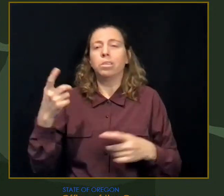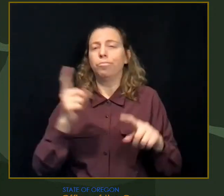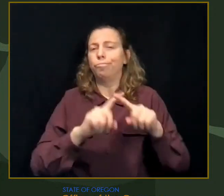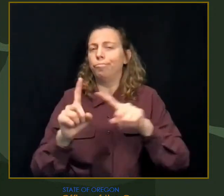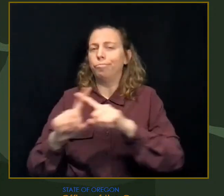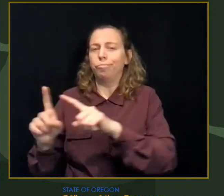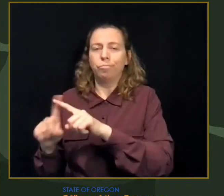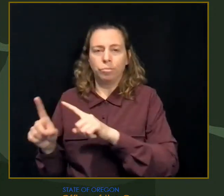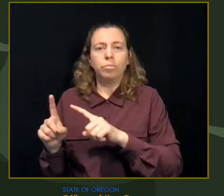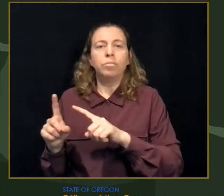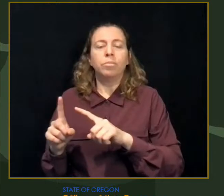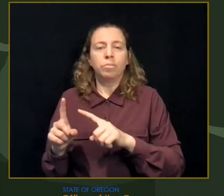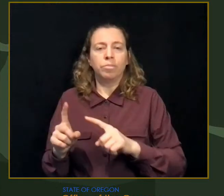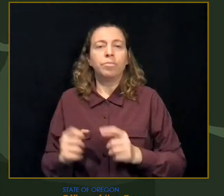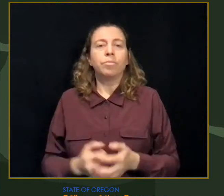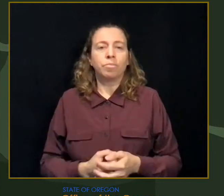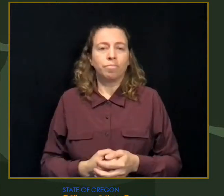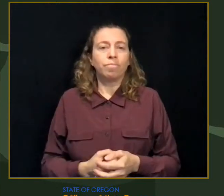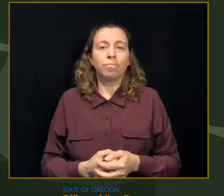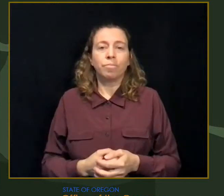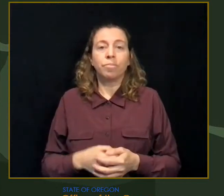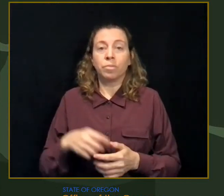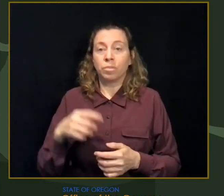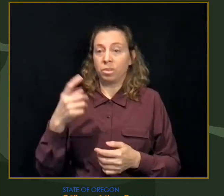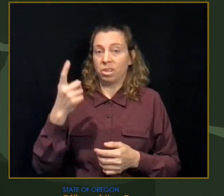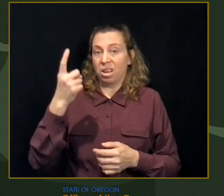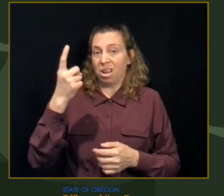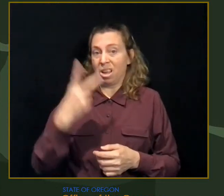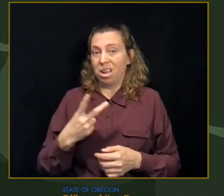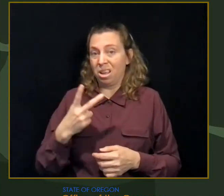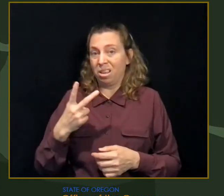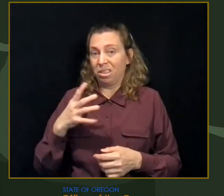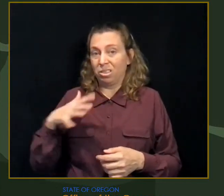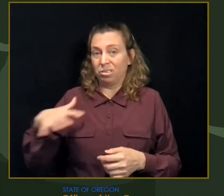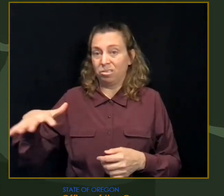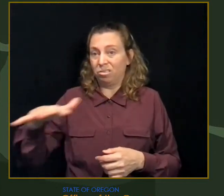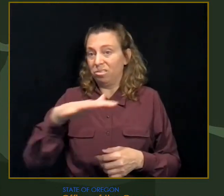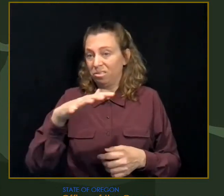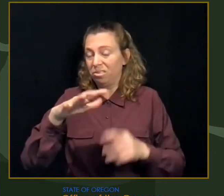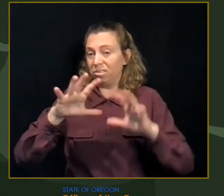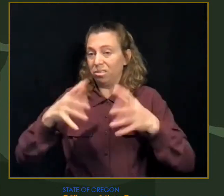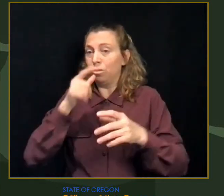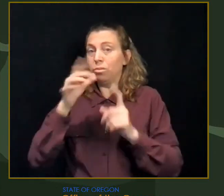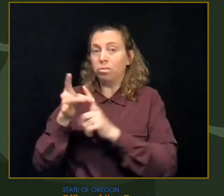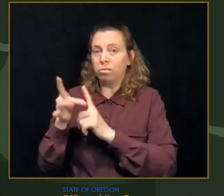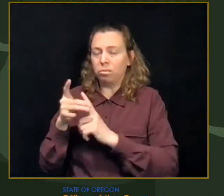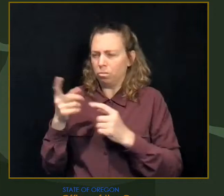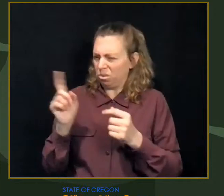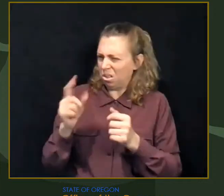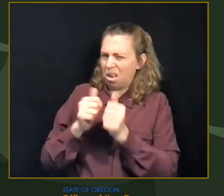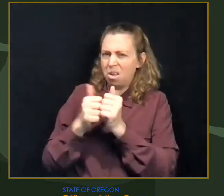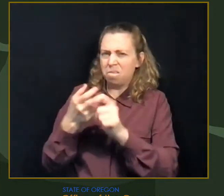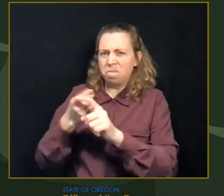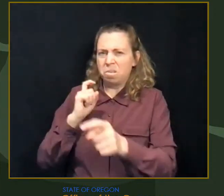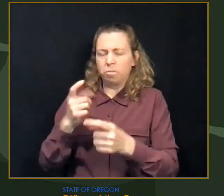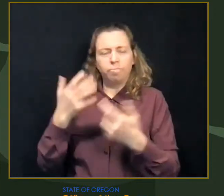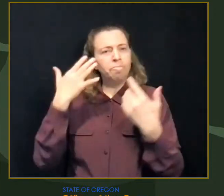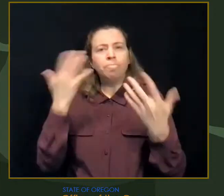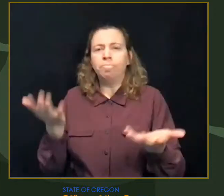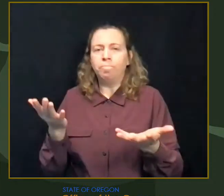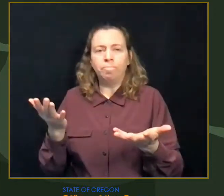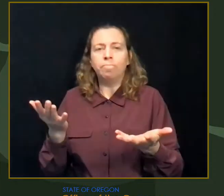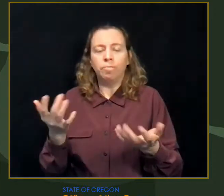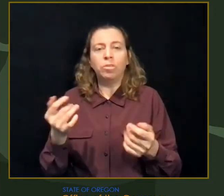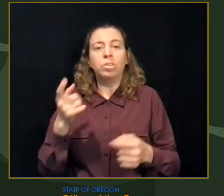be traced to any known source because COVID is so widespread. We're also seeing an increase in hospitalizations like we saw in the